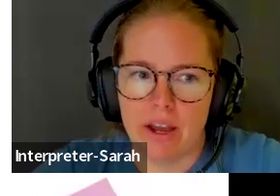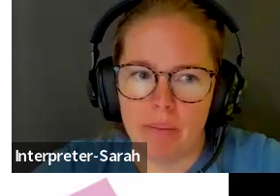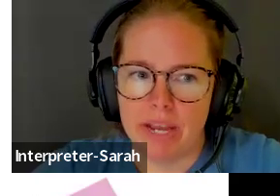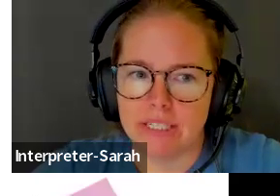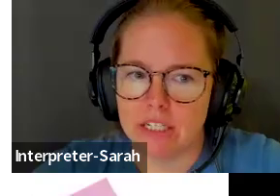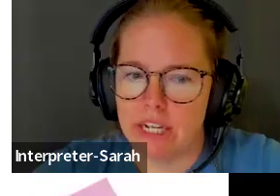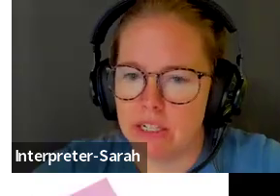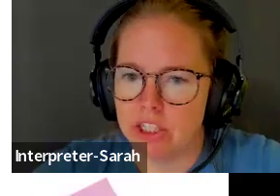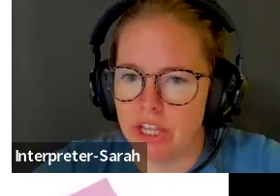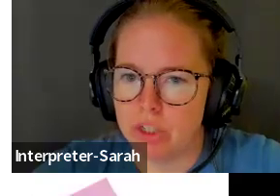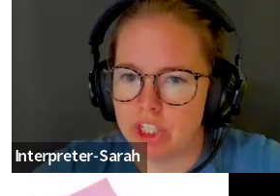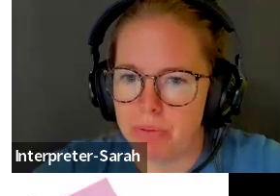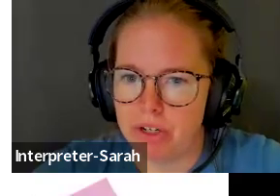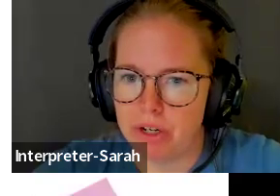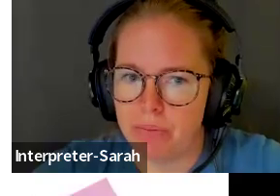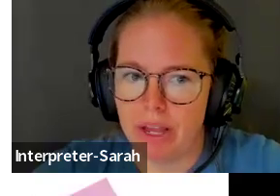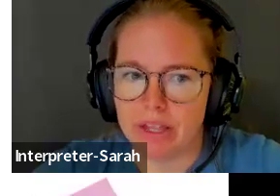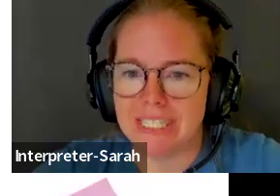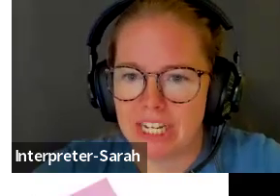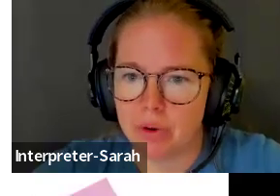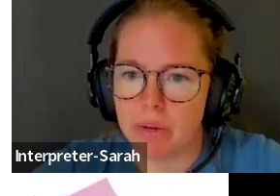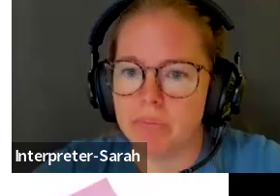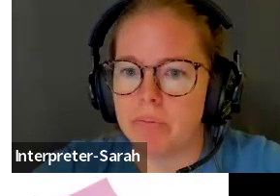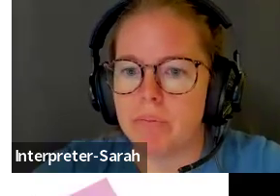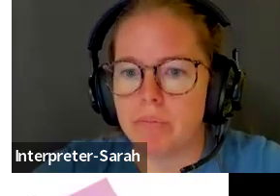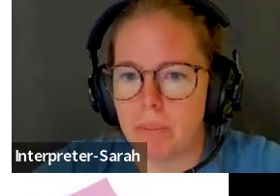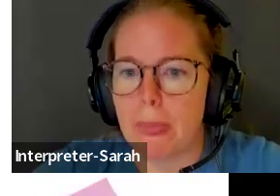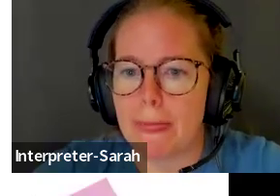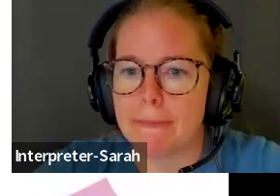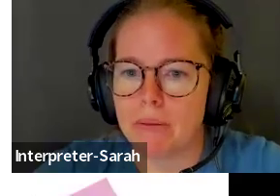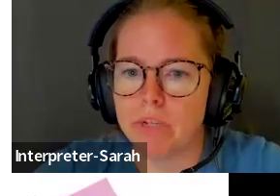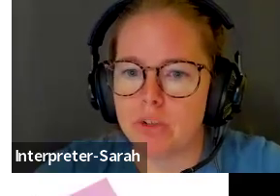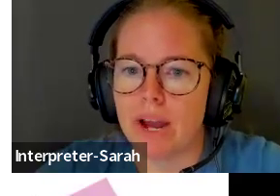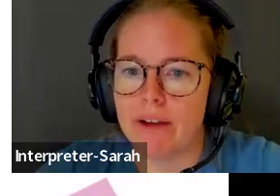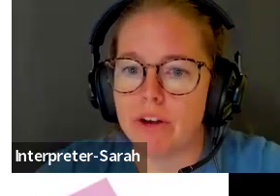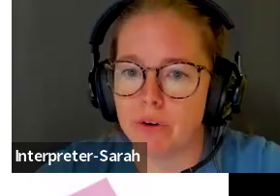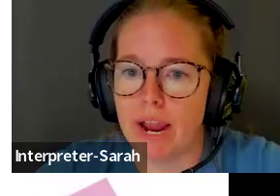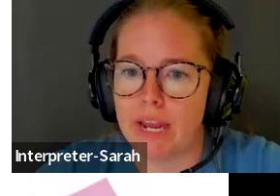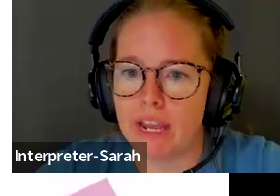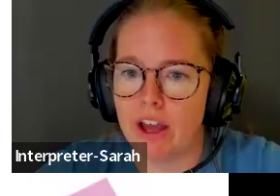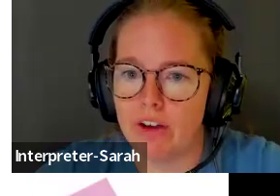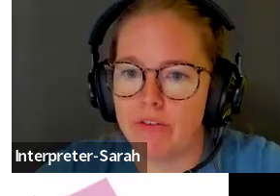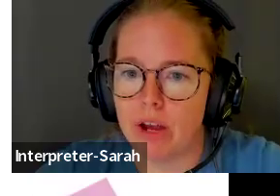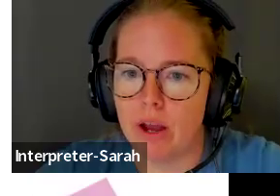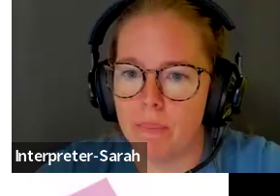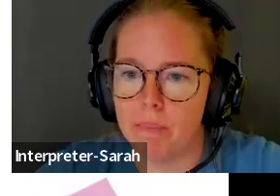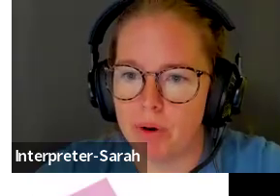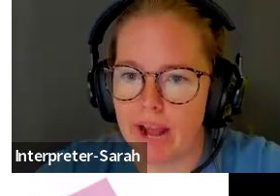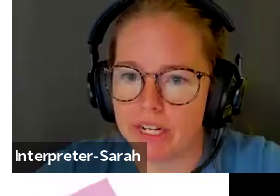The ASL to English language continuum. We do have a variety